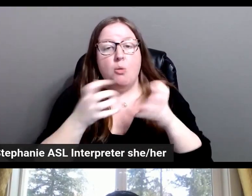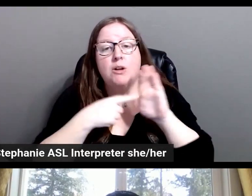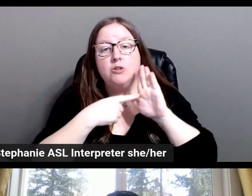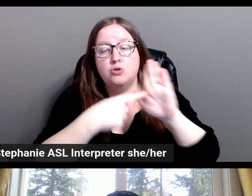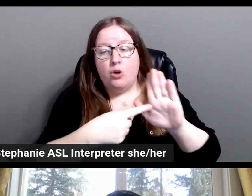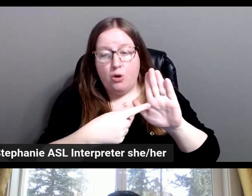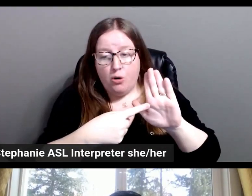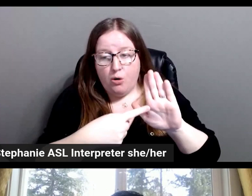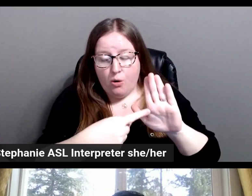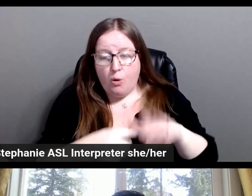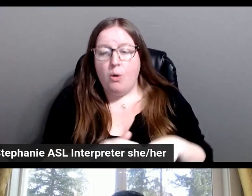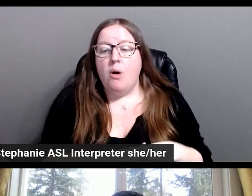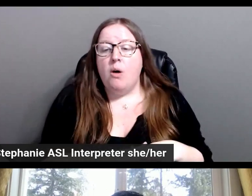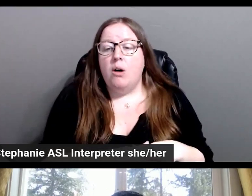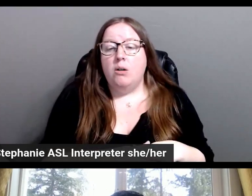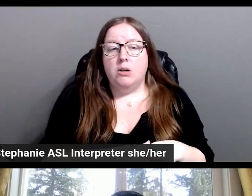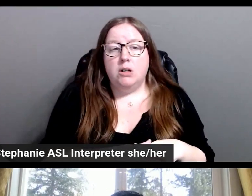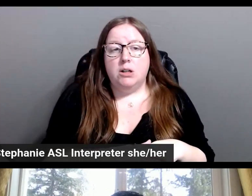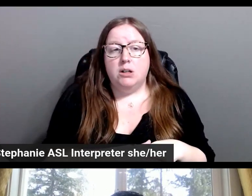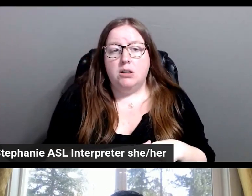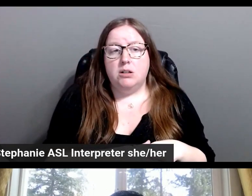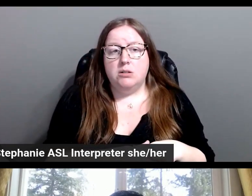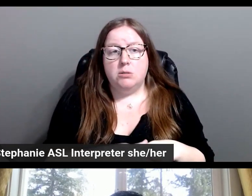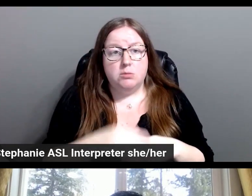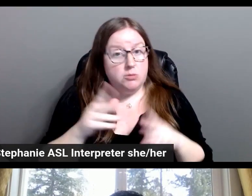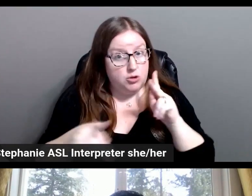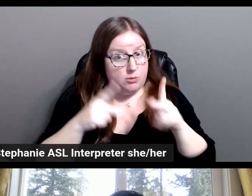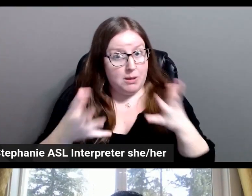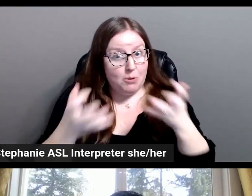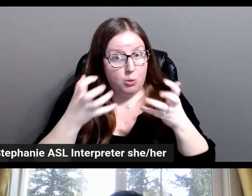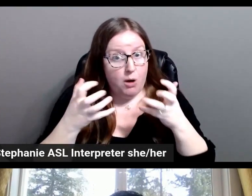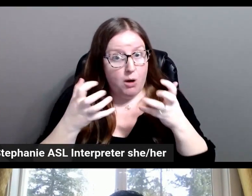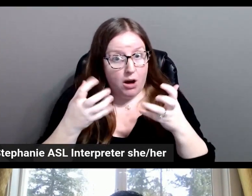show. So do the people want a demo?